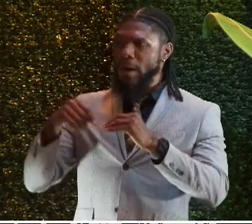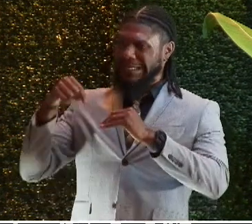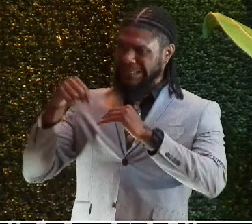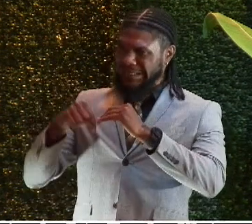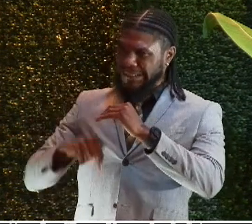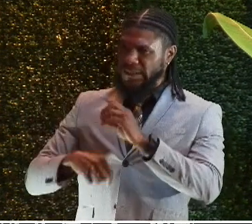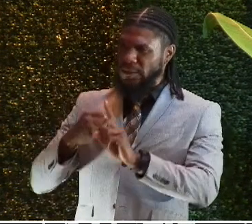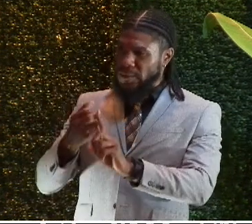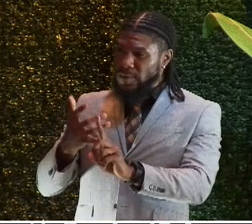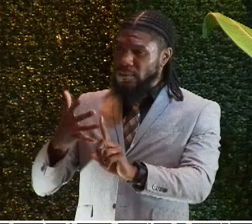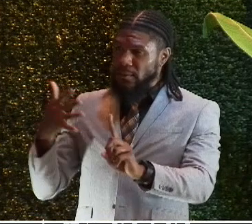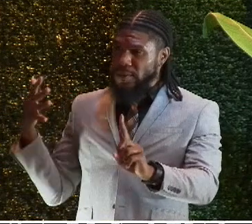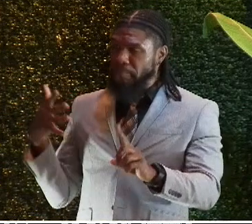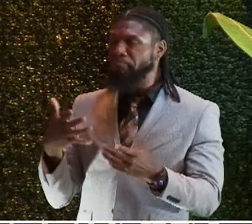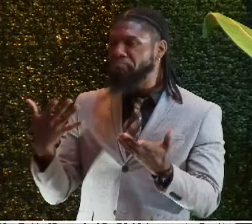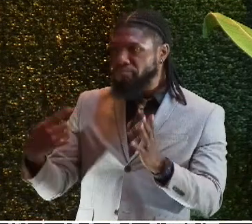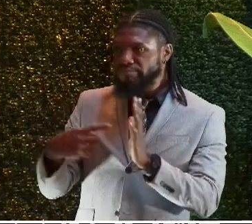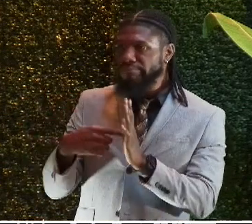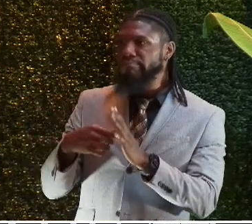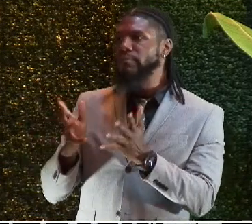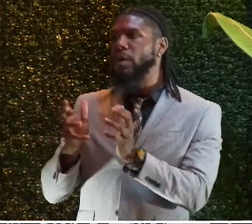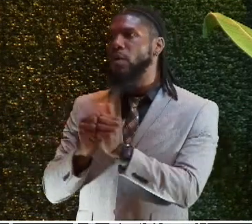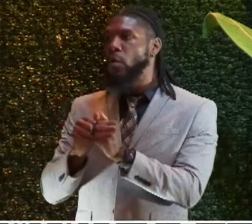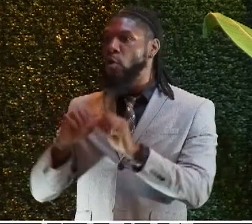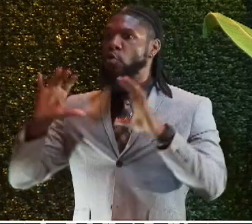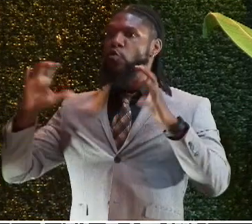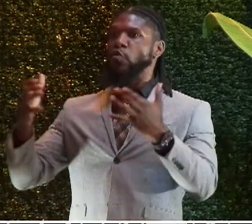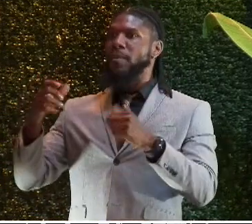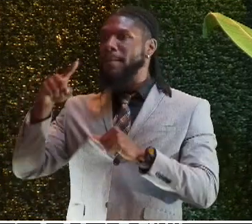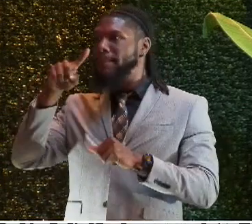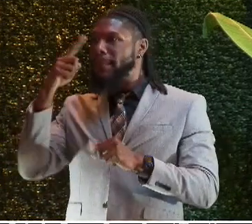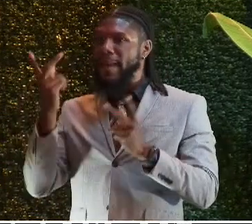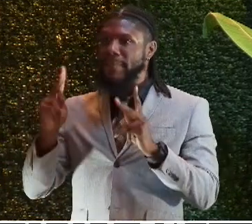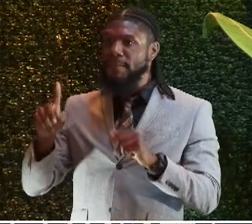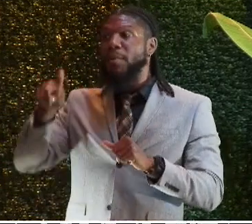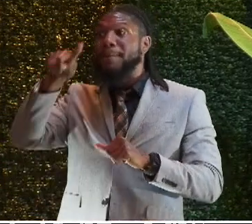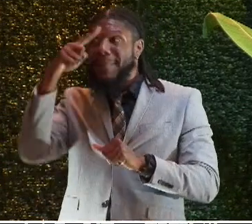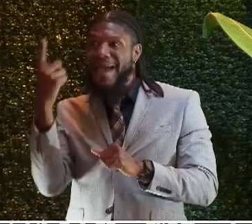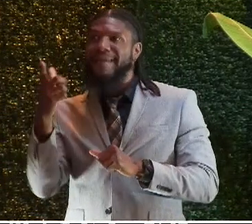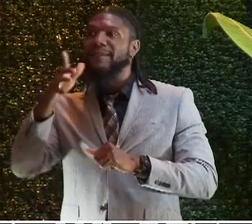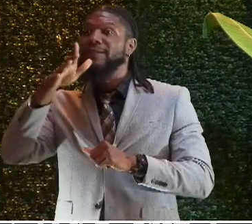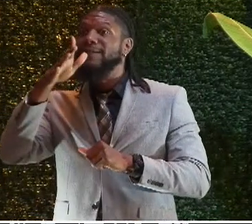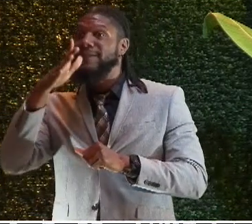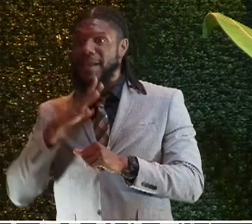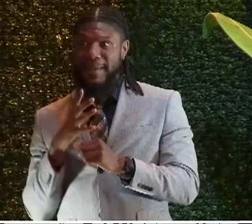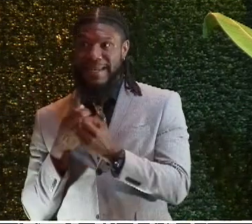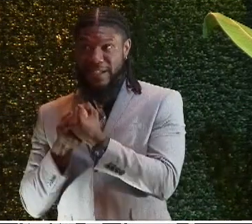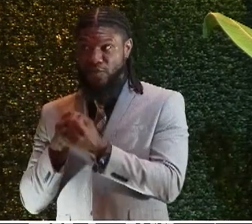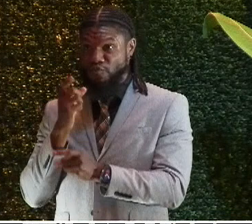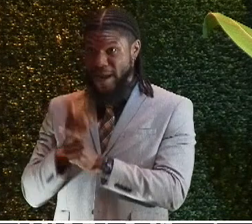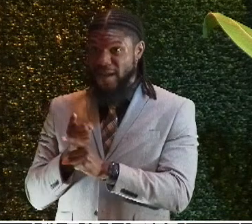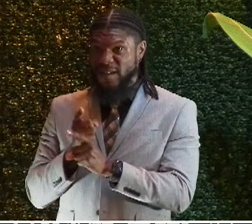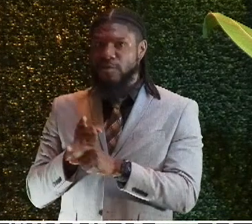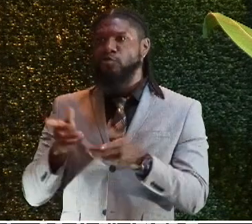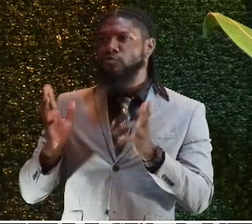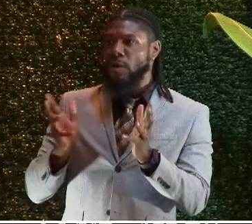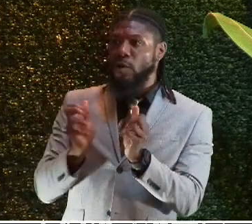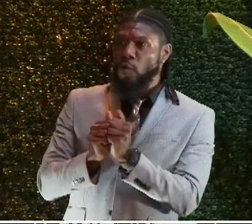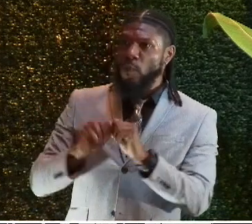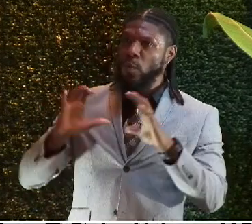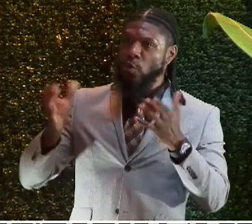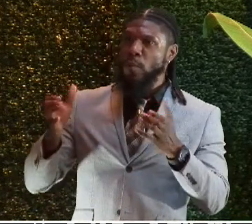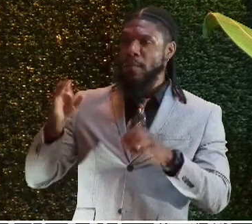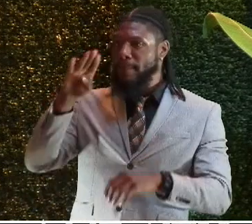to a group of black folks, a group of black feminists, right? Talking to a group of black folks,